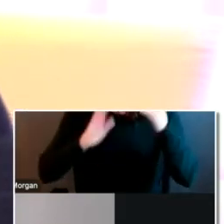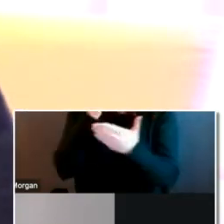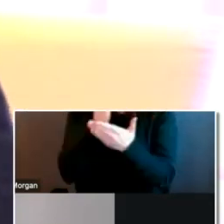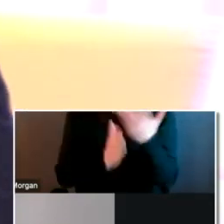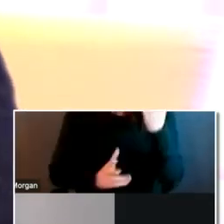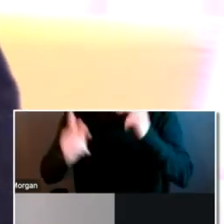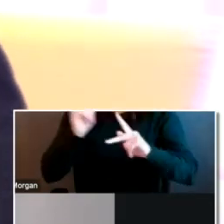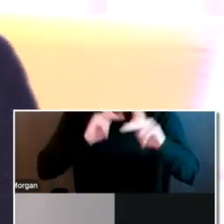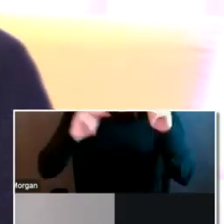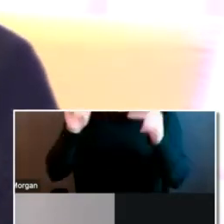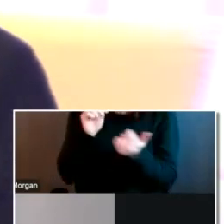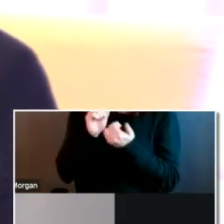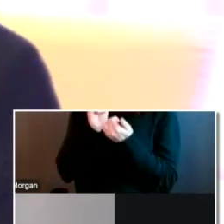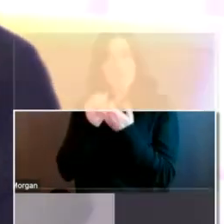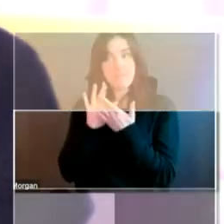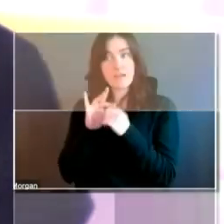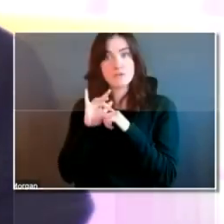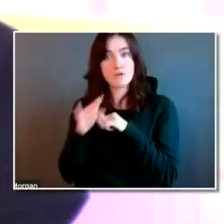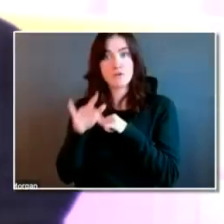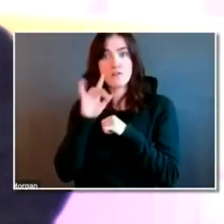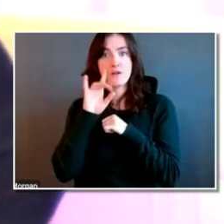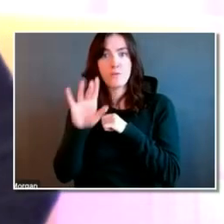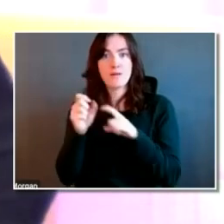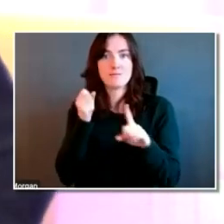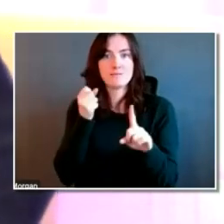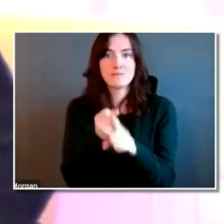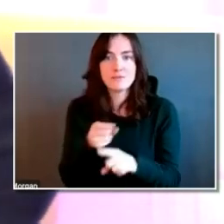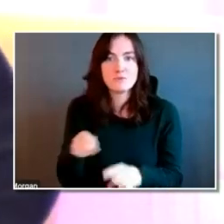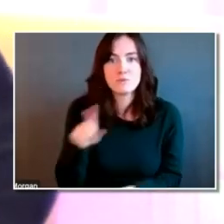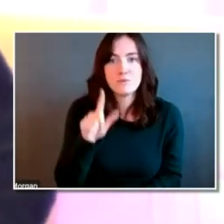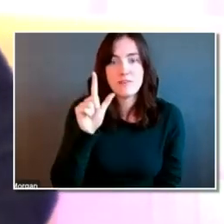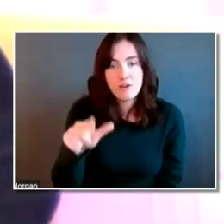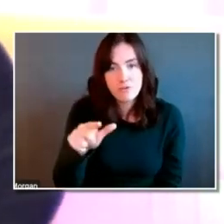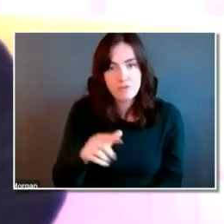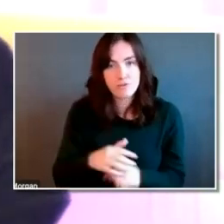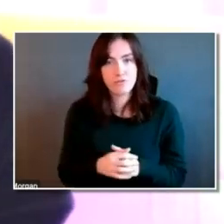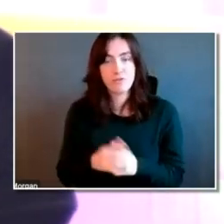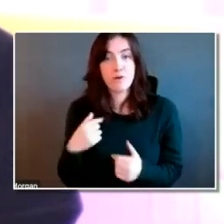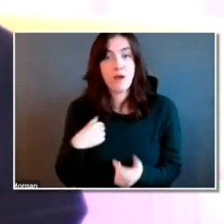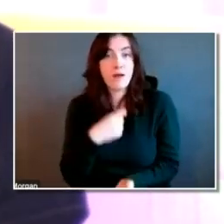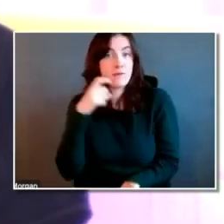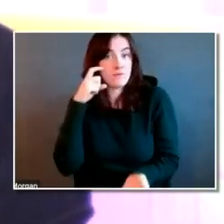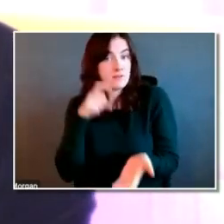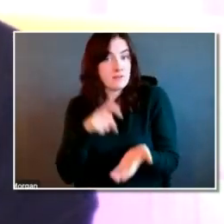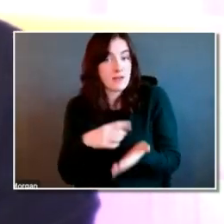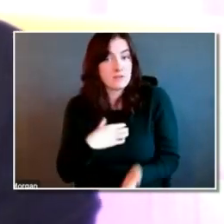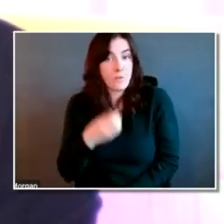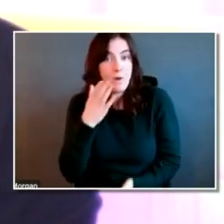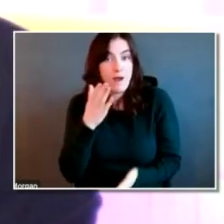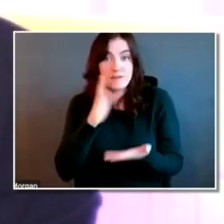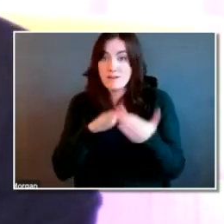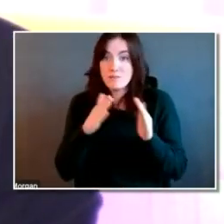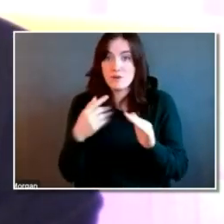early eventually will come back around again. I realize that we in the white community were never taught that.